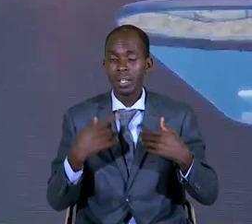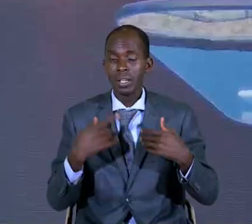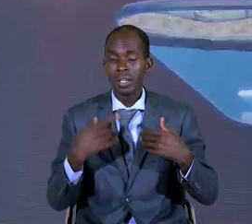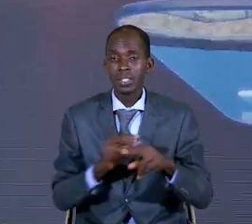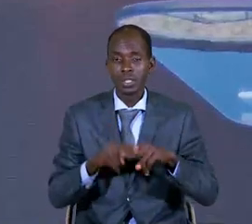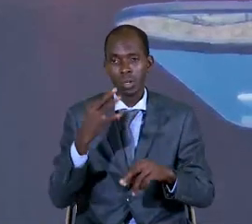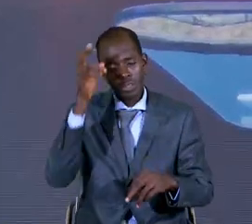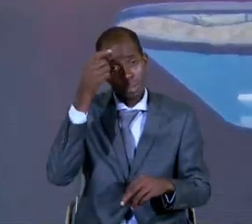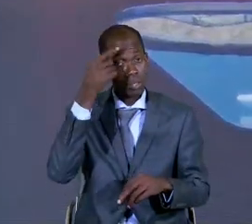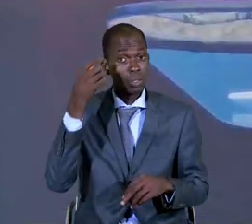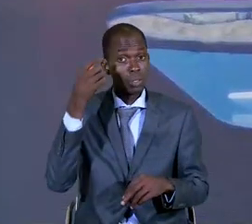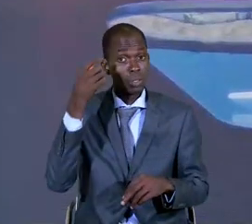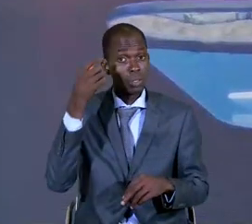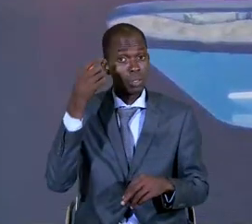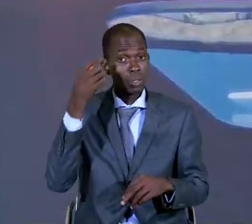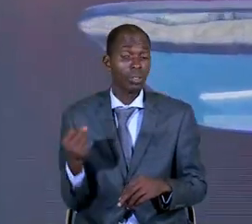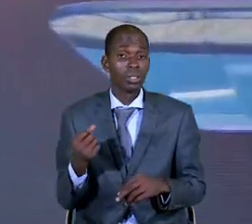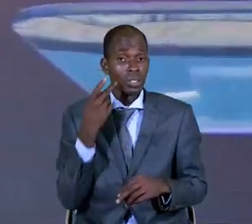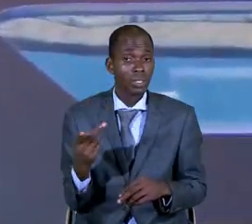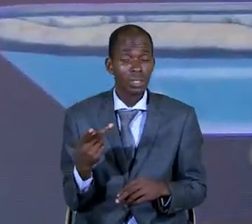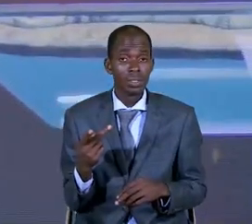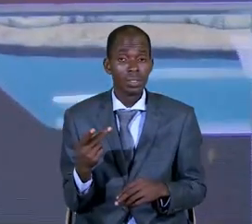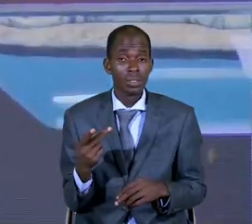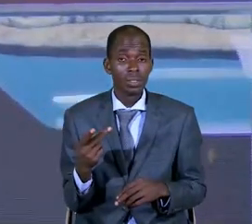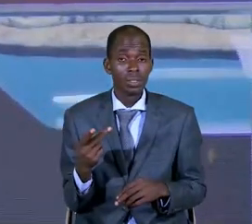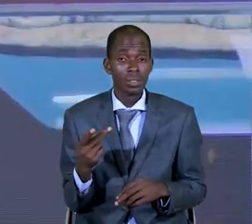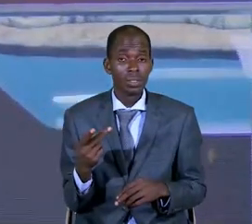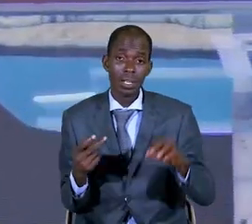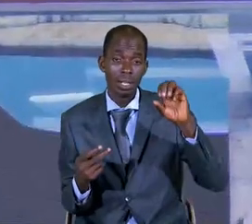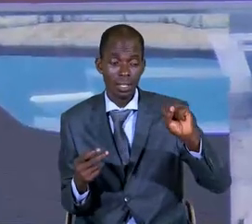Satan, because actually sin,